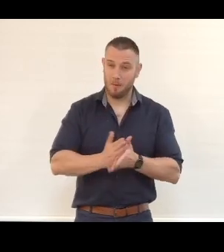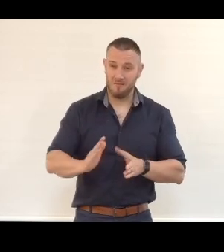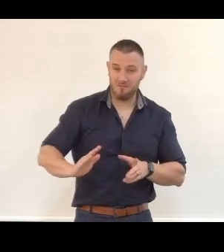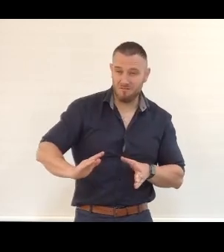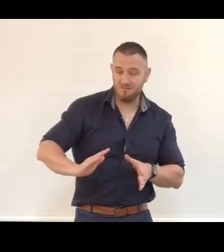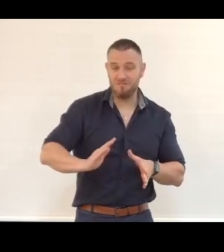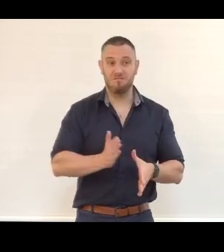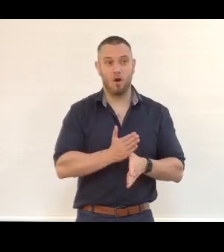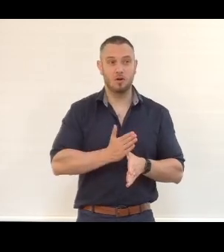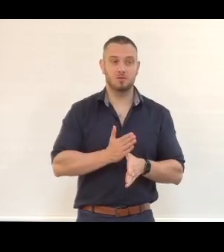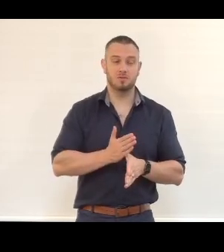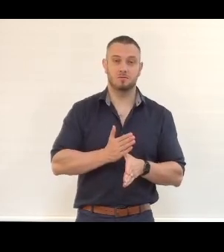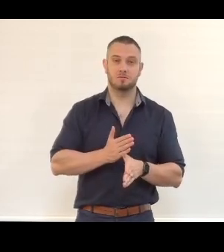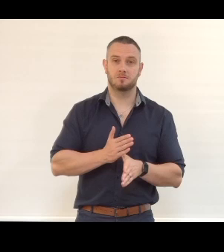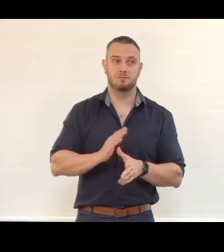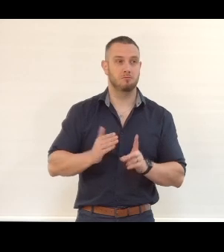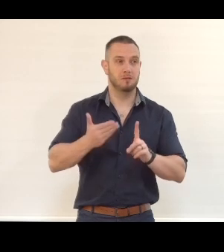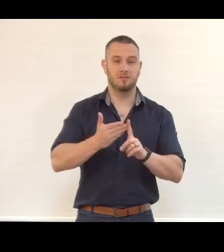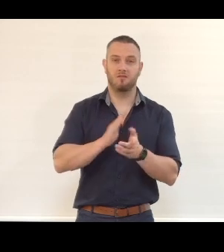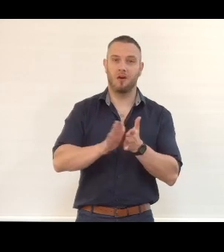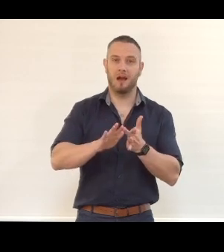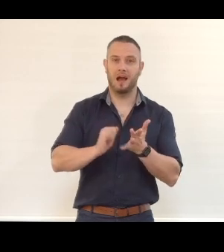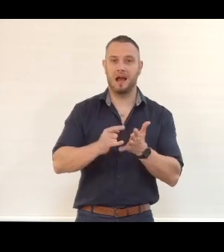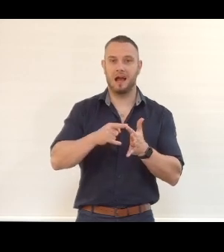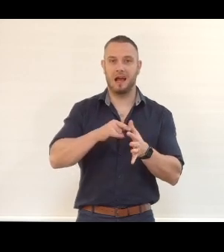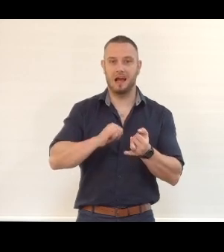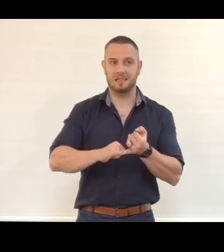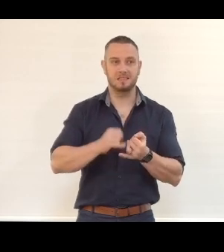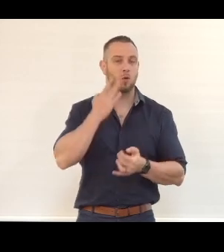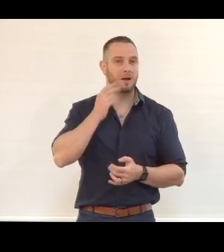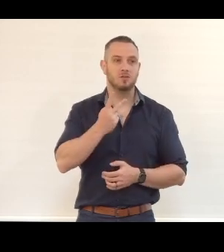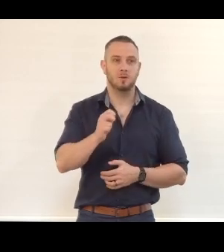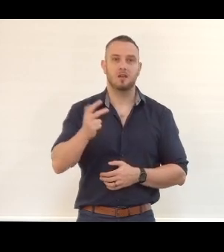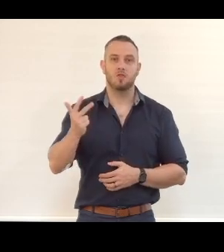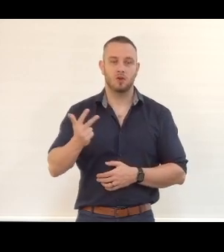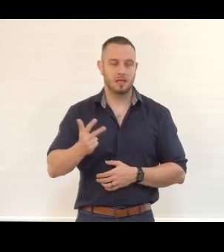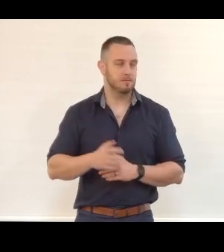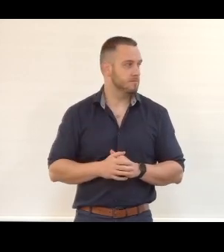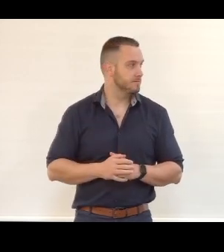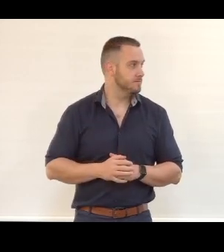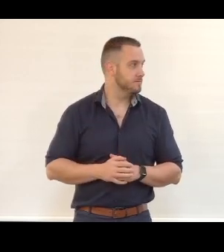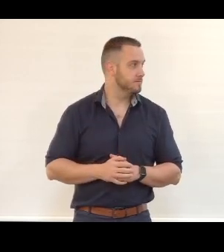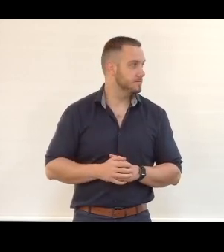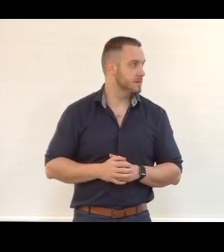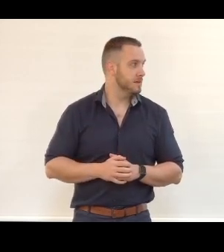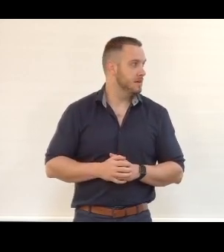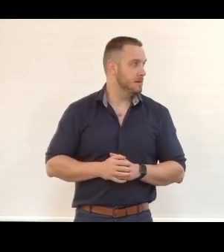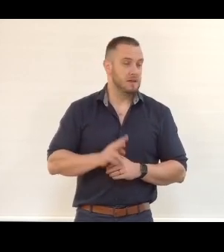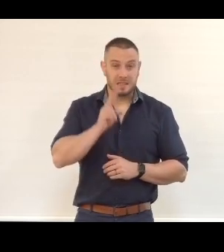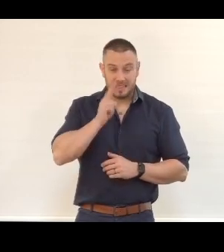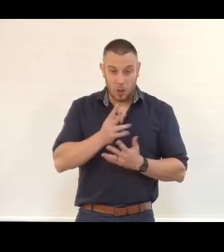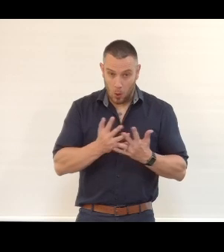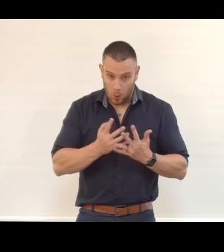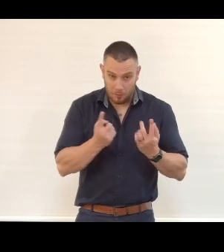first mission at Hawai'i, so a 4-month mission in 2013. And then you can see there are plenty of things who are